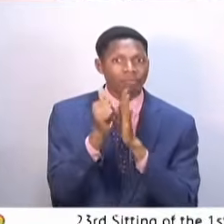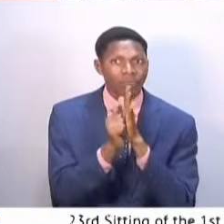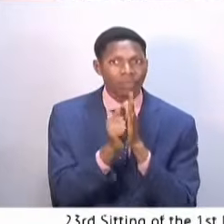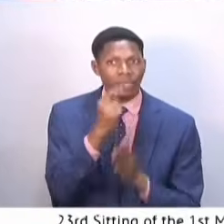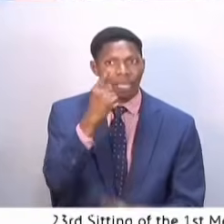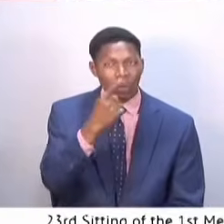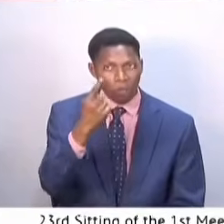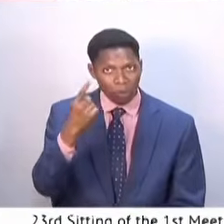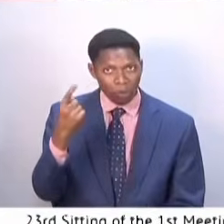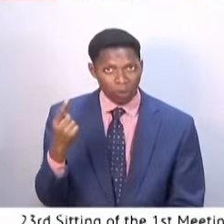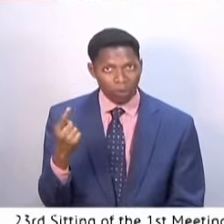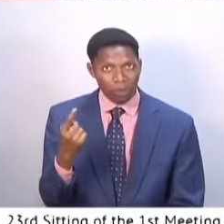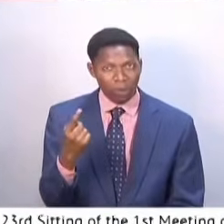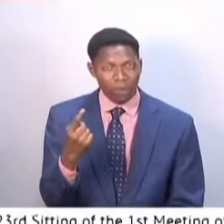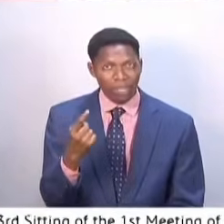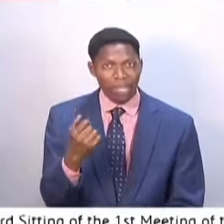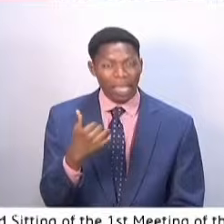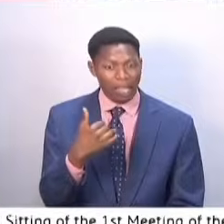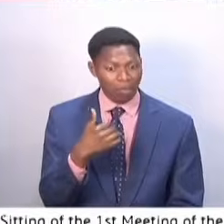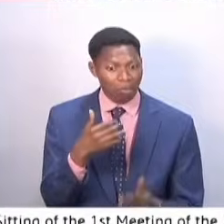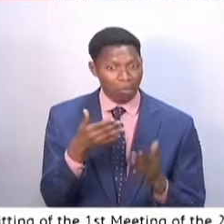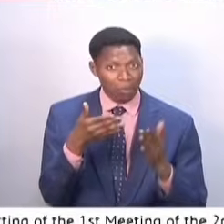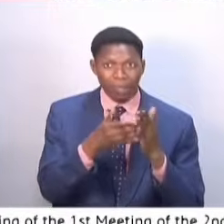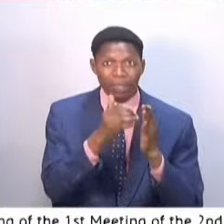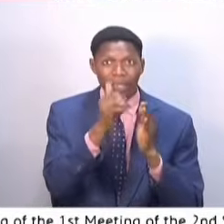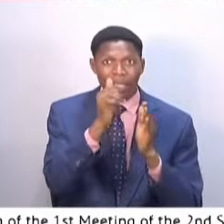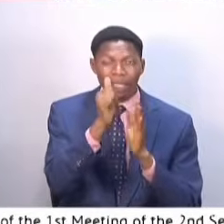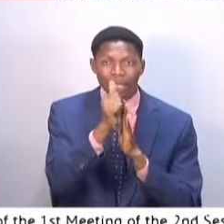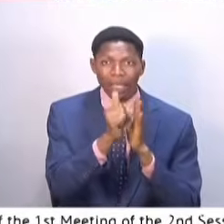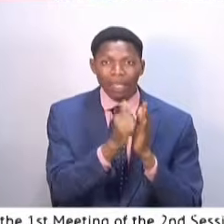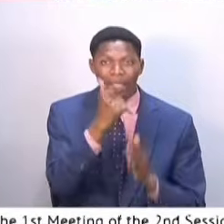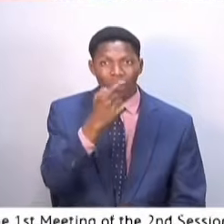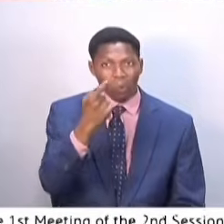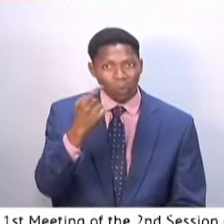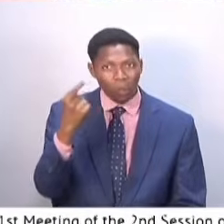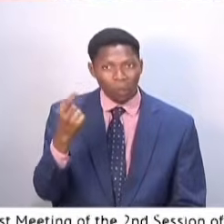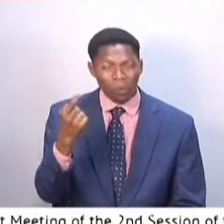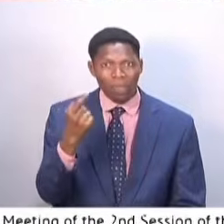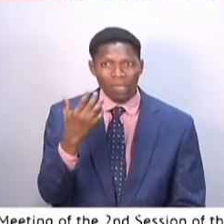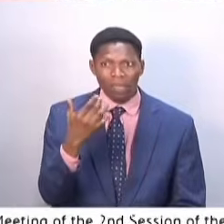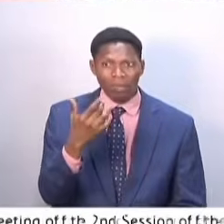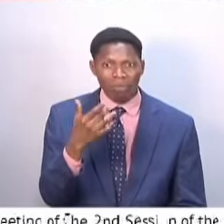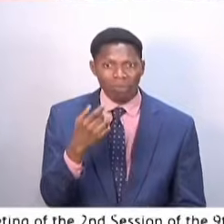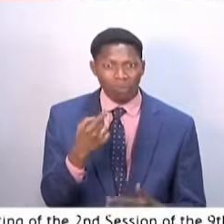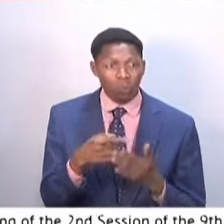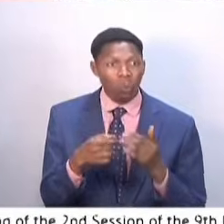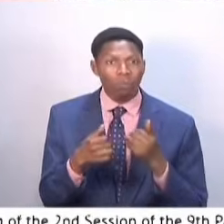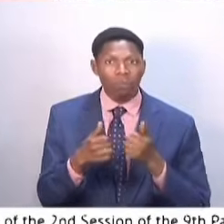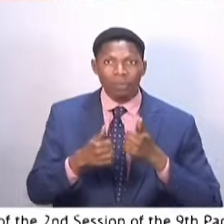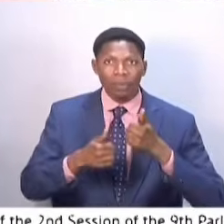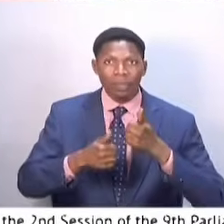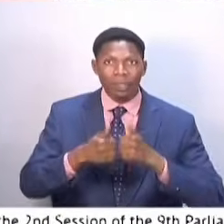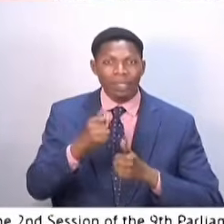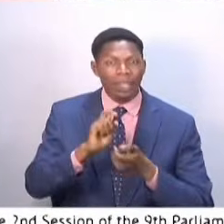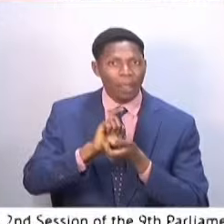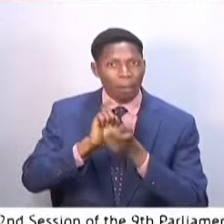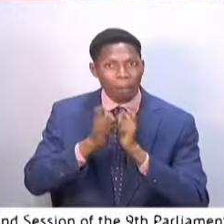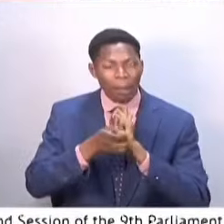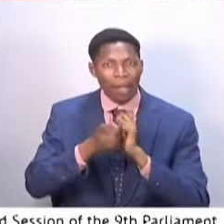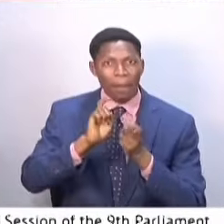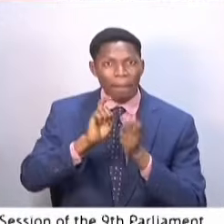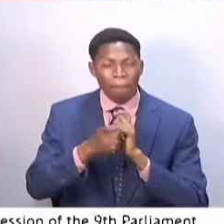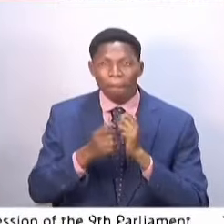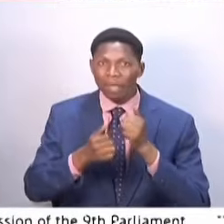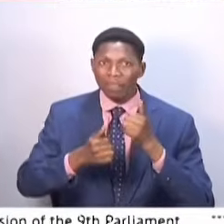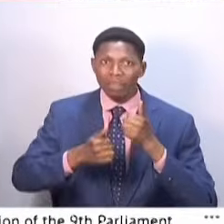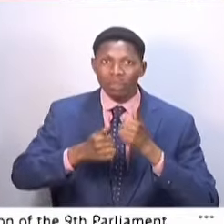111. And Agenda 111 is arguably the most revolutionary,